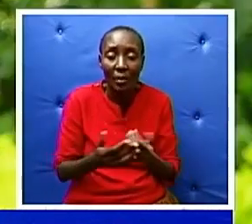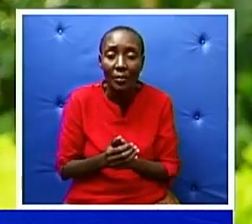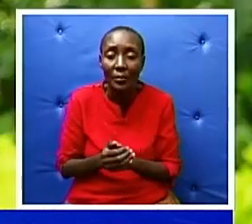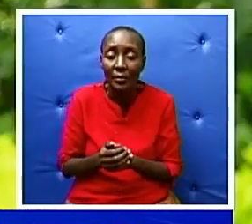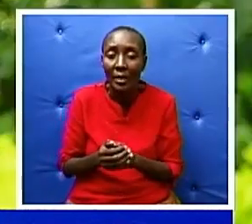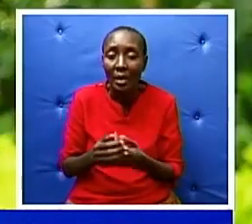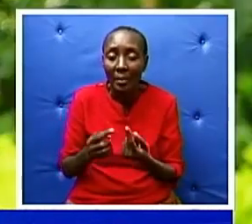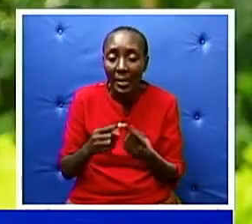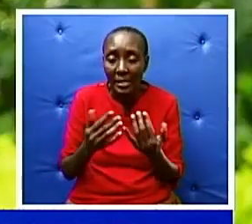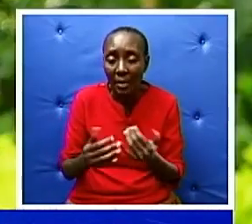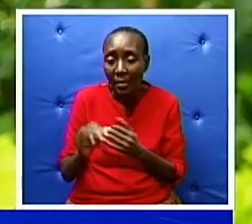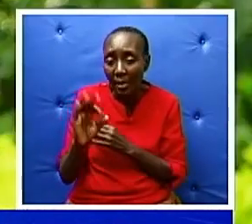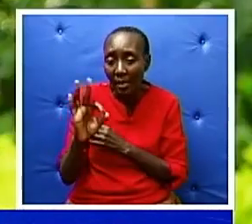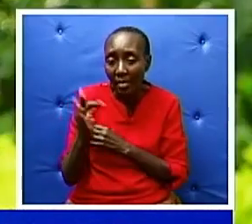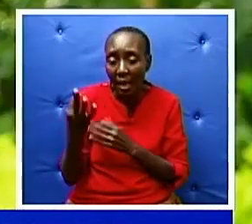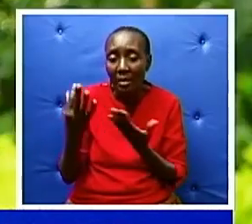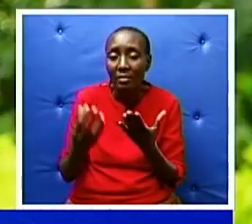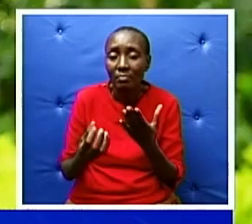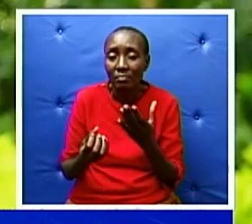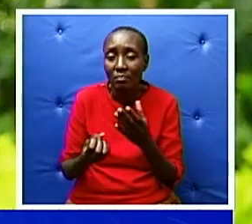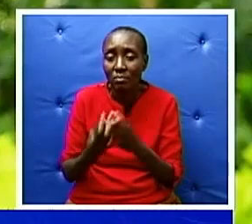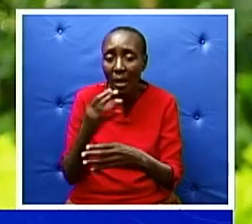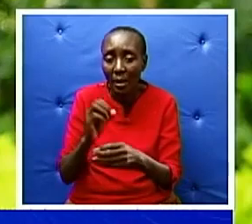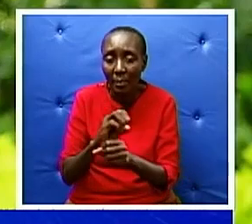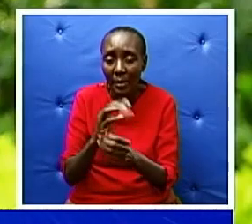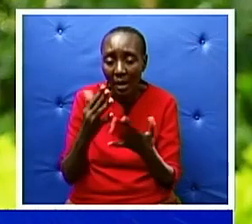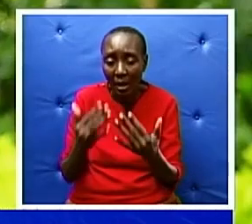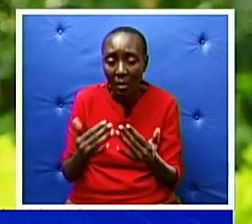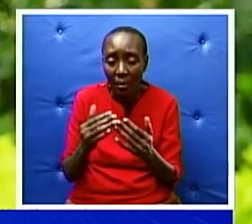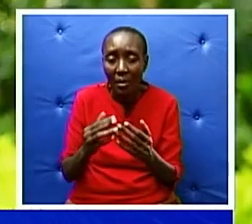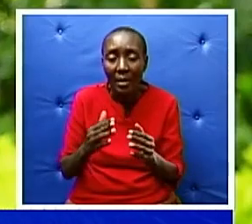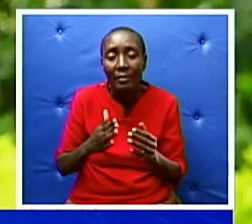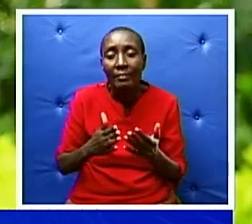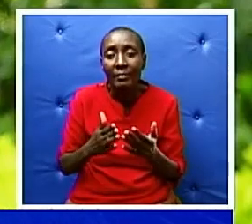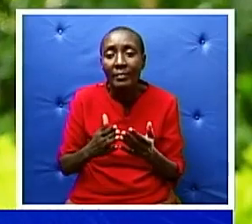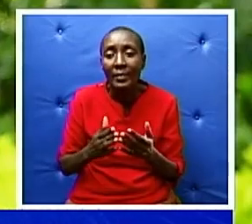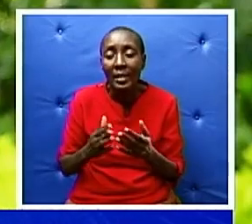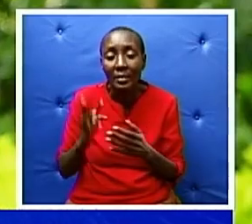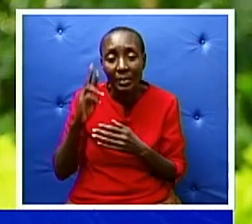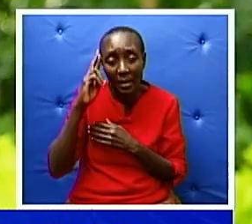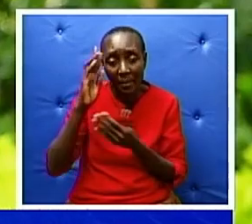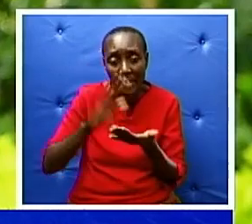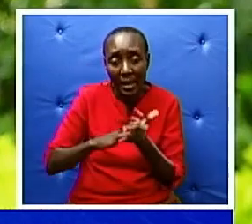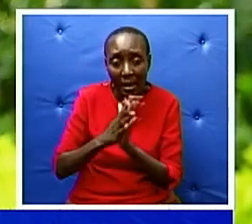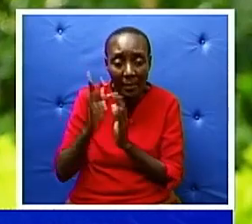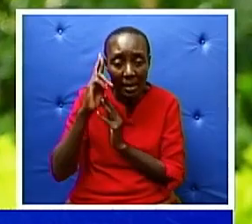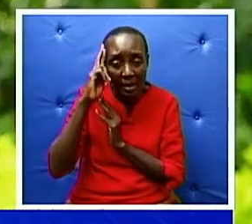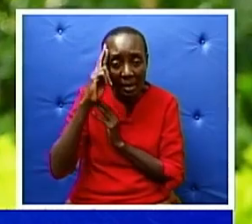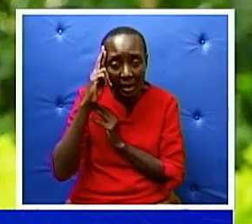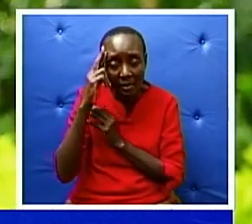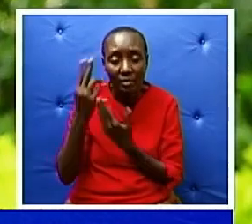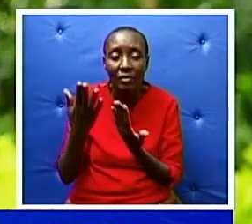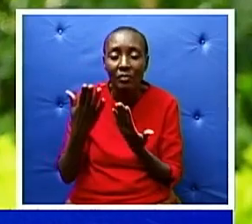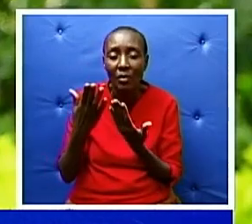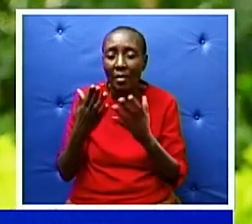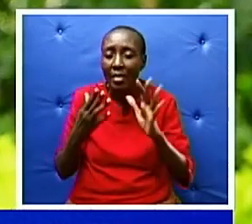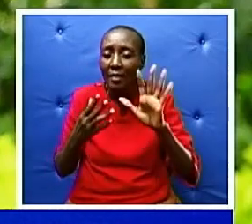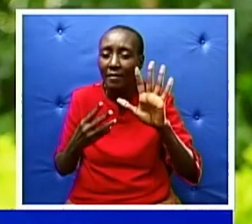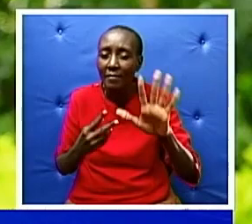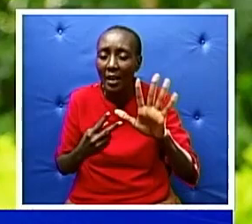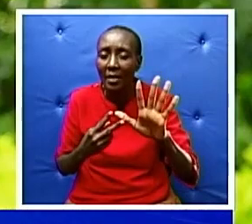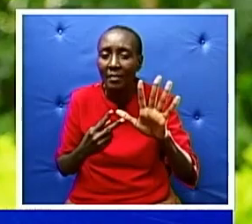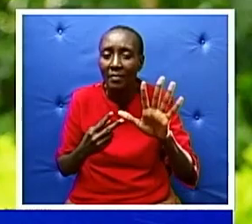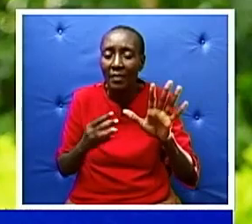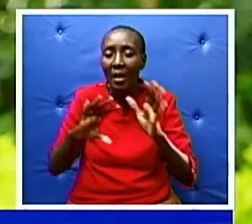wave has led to the lockdown. Now we have the five red zones, the